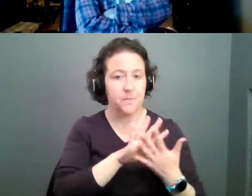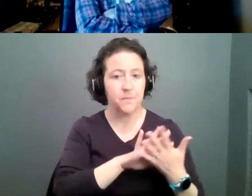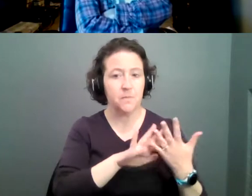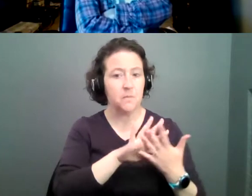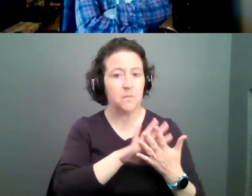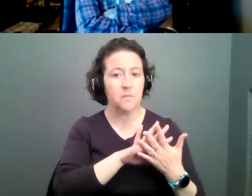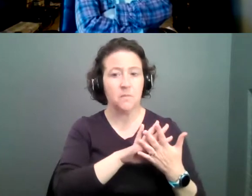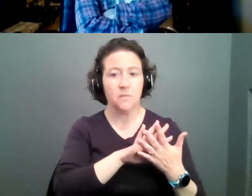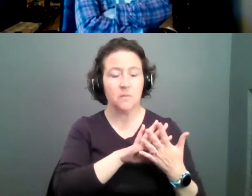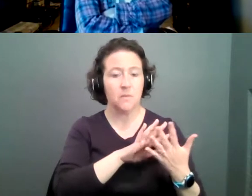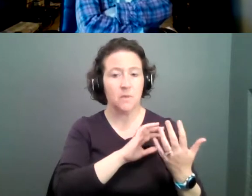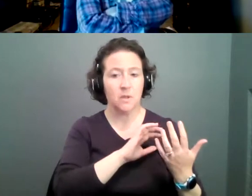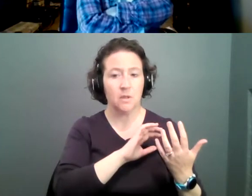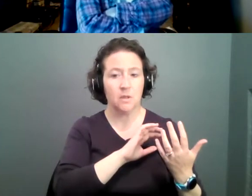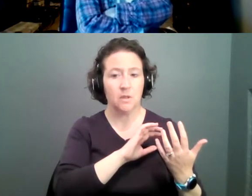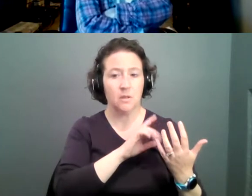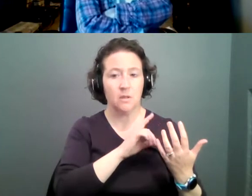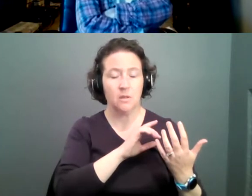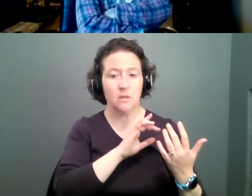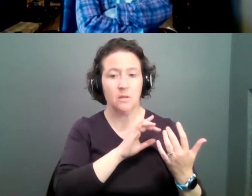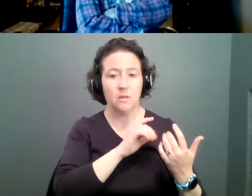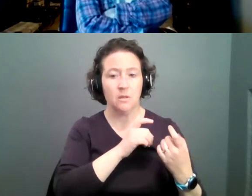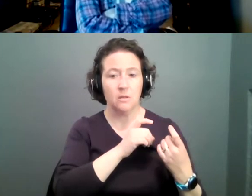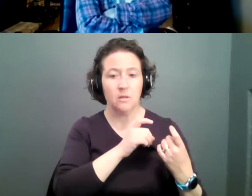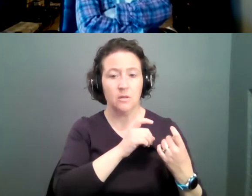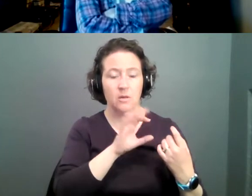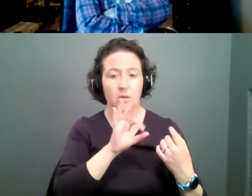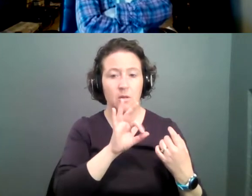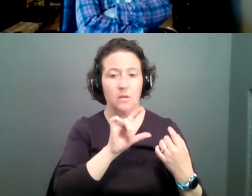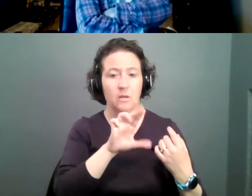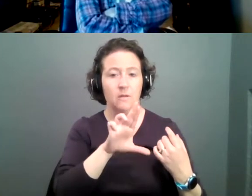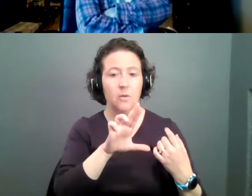been under control and was a full pandemic, and